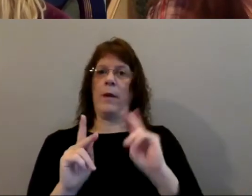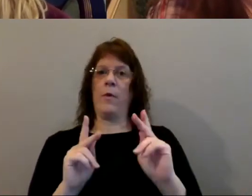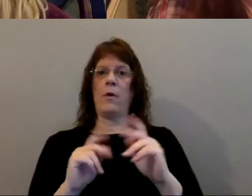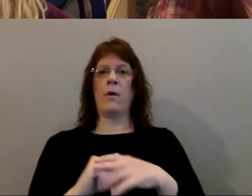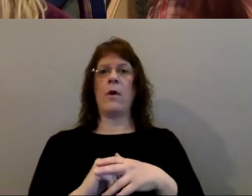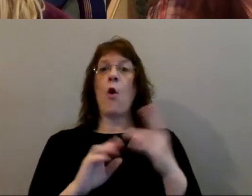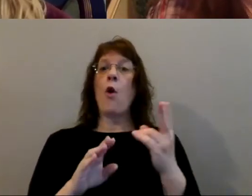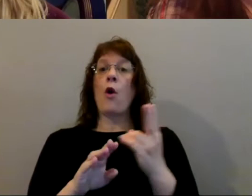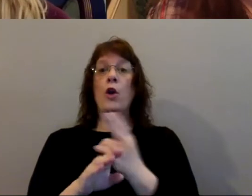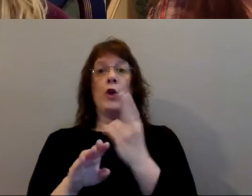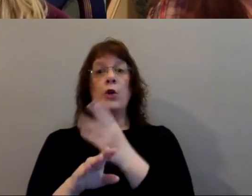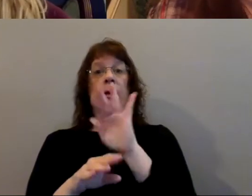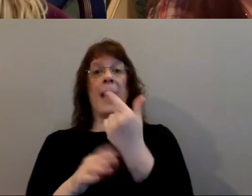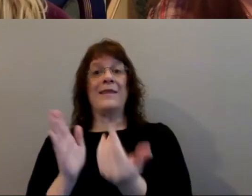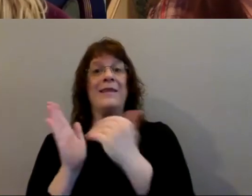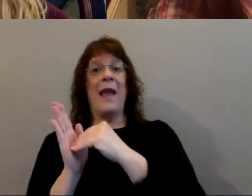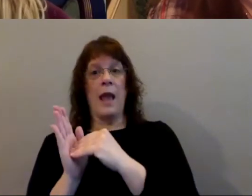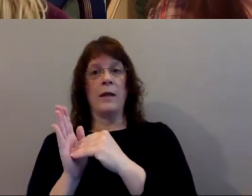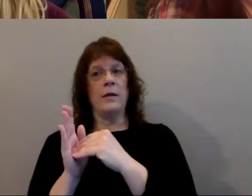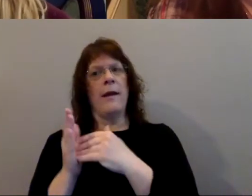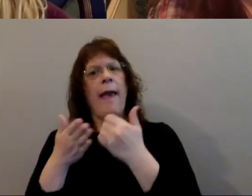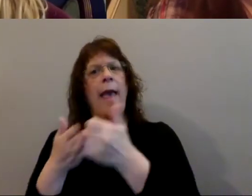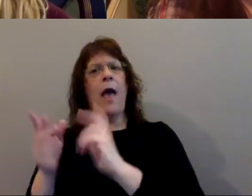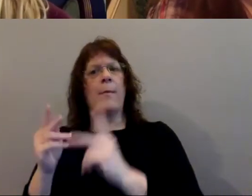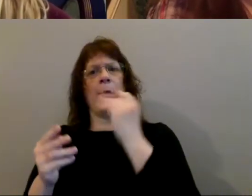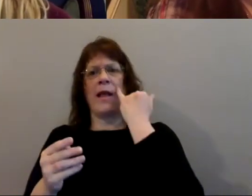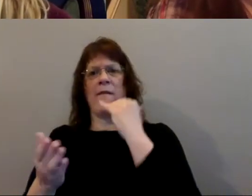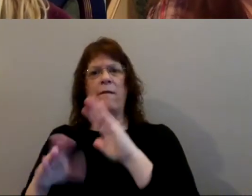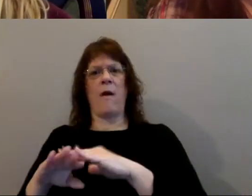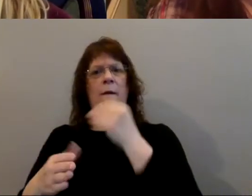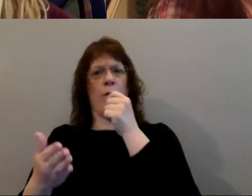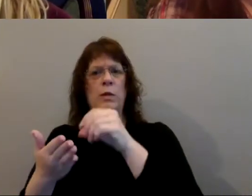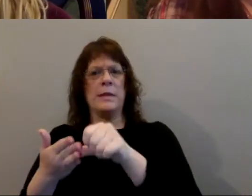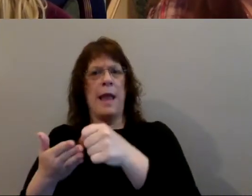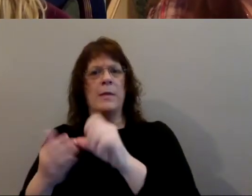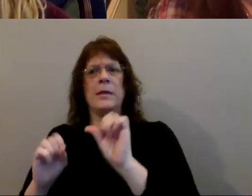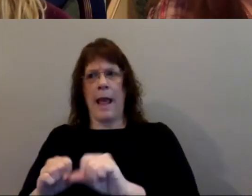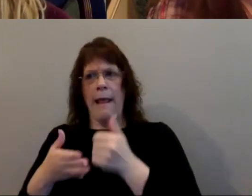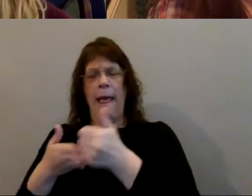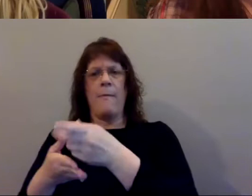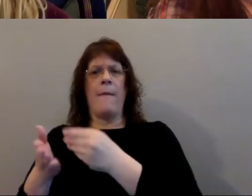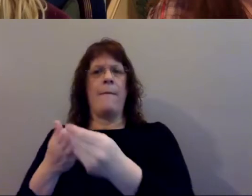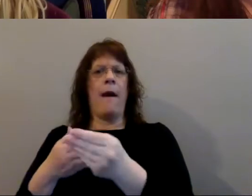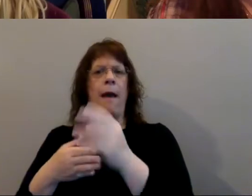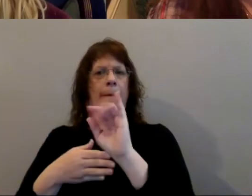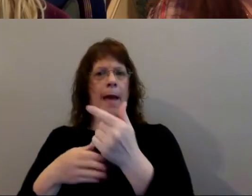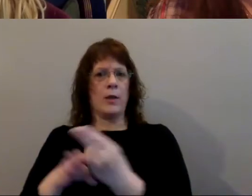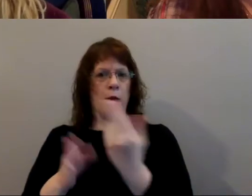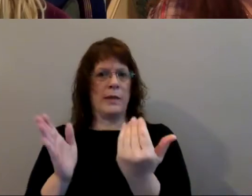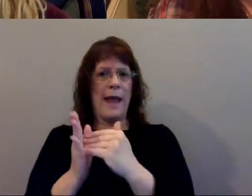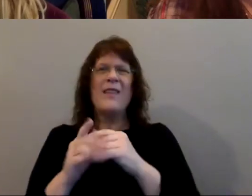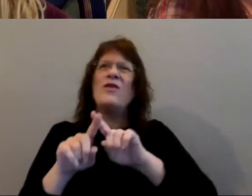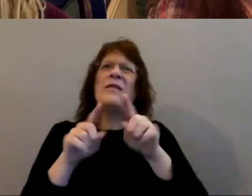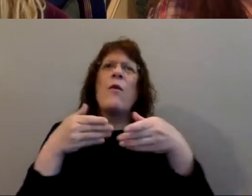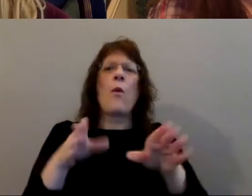reusable bags for people who are on food stamps. Like, there are definitely ways for policies to work for everybody. And there's also ways to work with industry to make